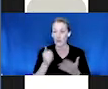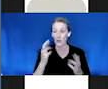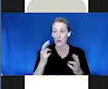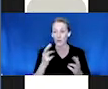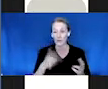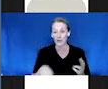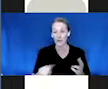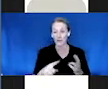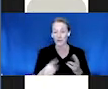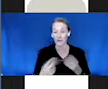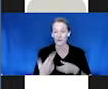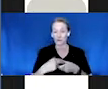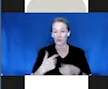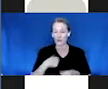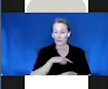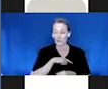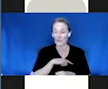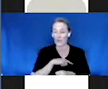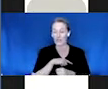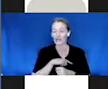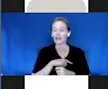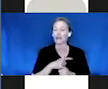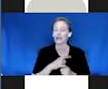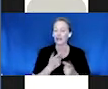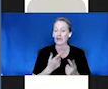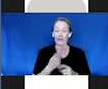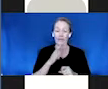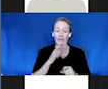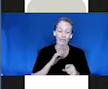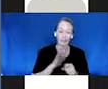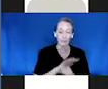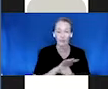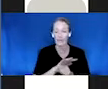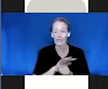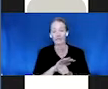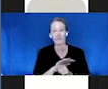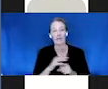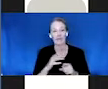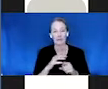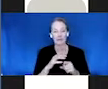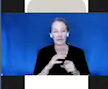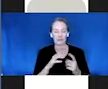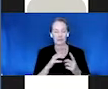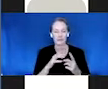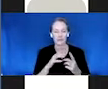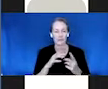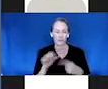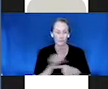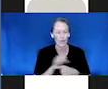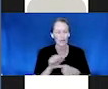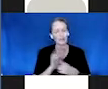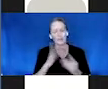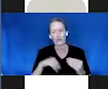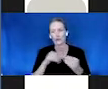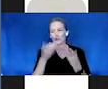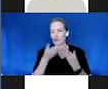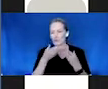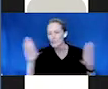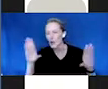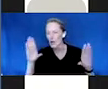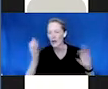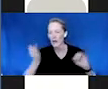to practice in a way that looks at the broader picture, that creates a framework where women